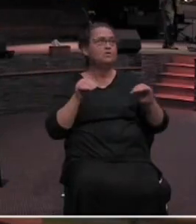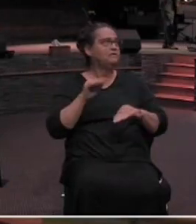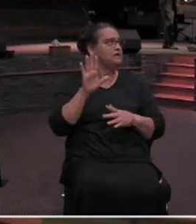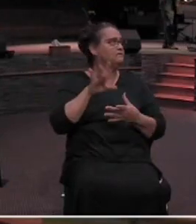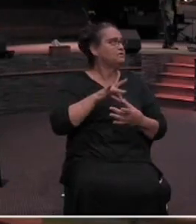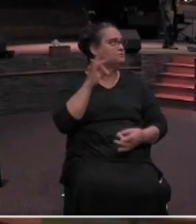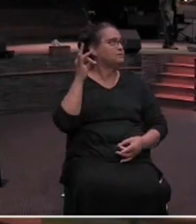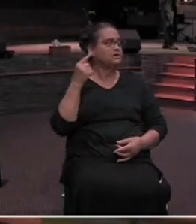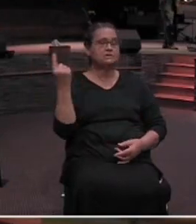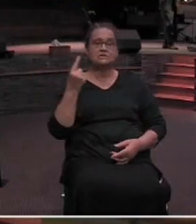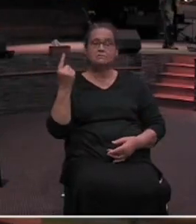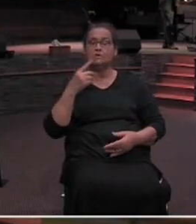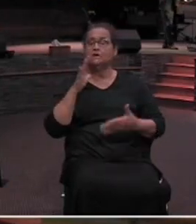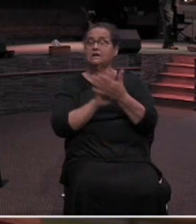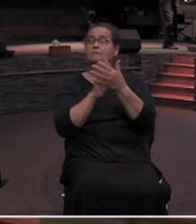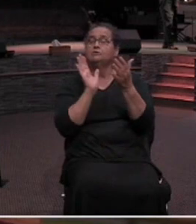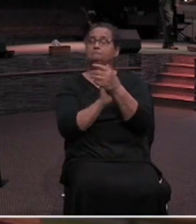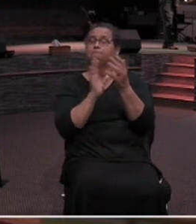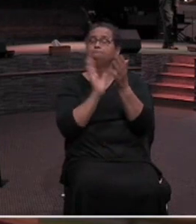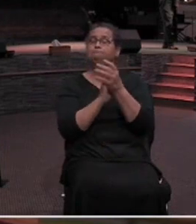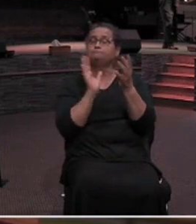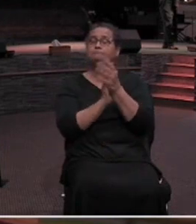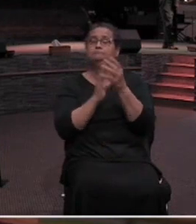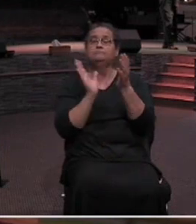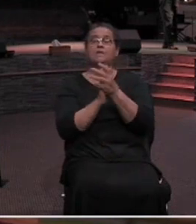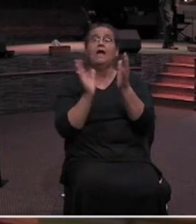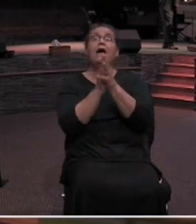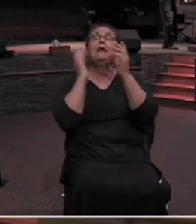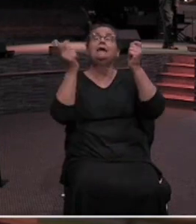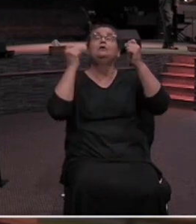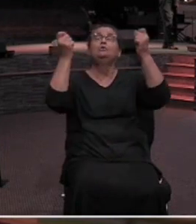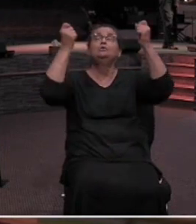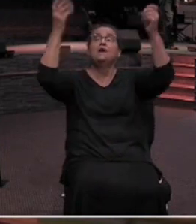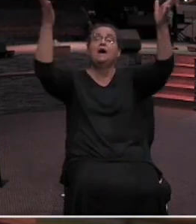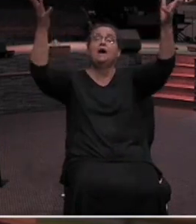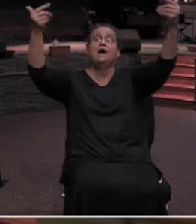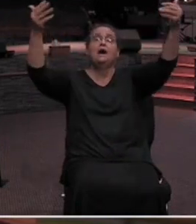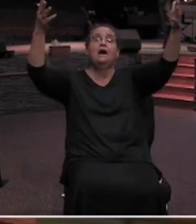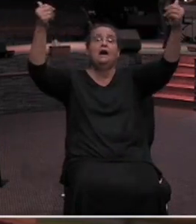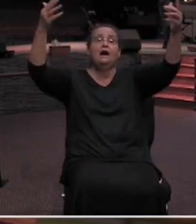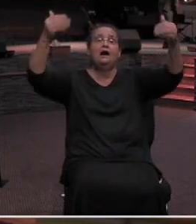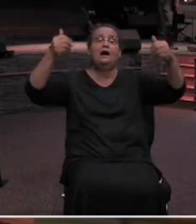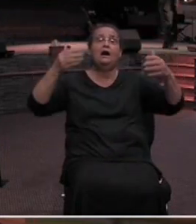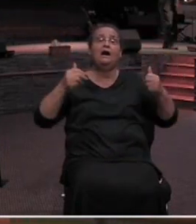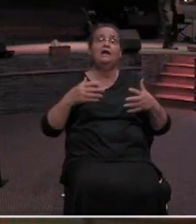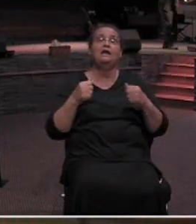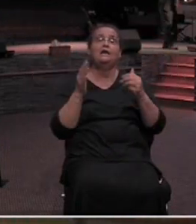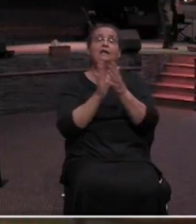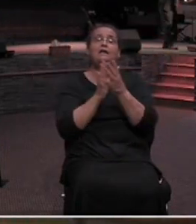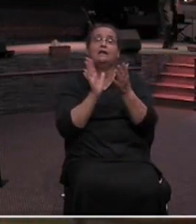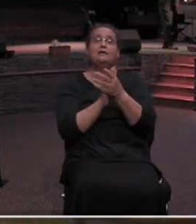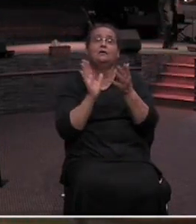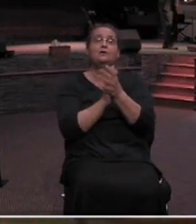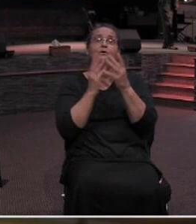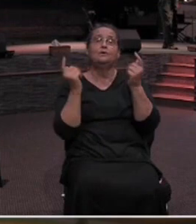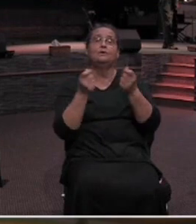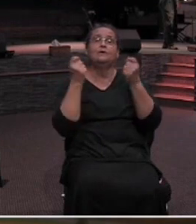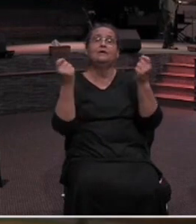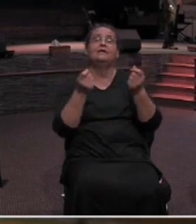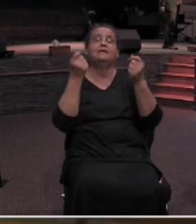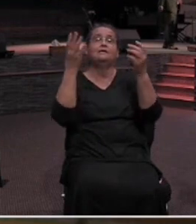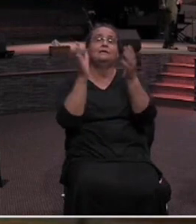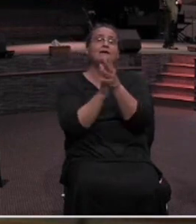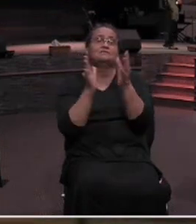clap your hands? And can somebody shout hallelujah? Come on, somebody lift up your voice and shout once again with